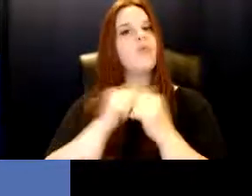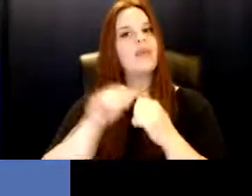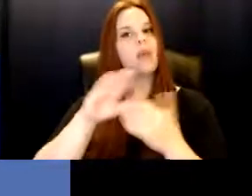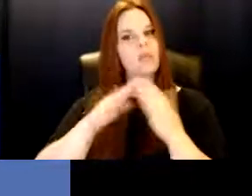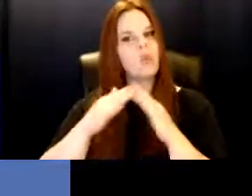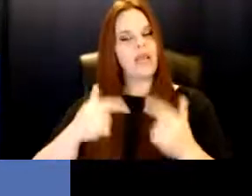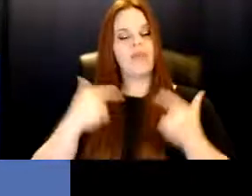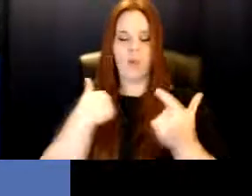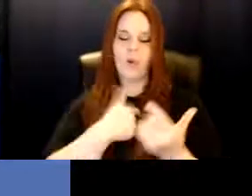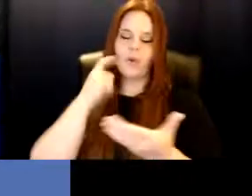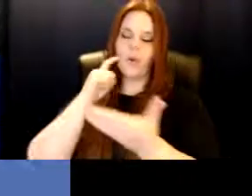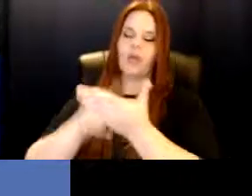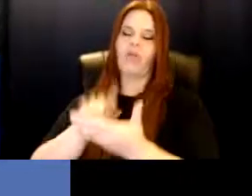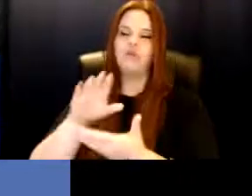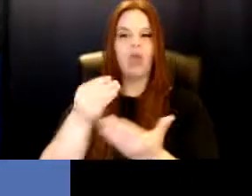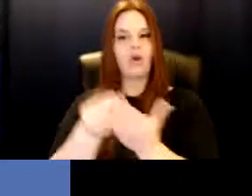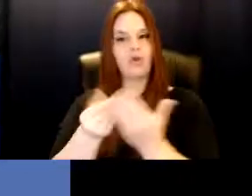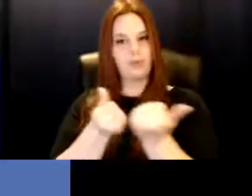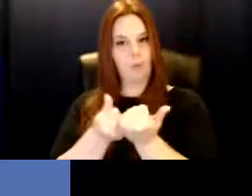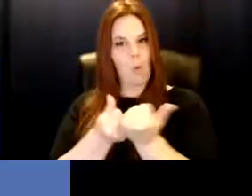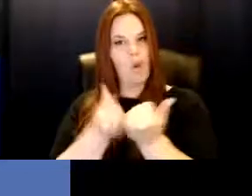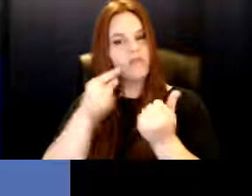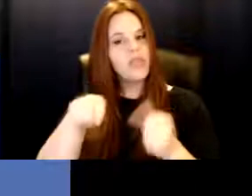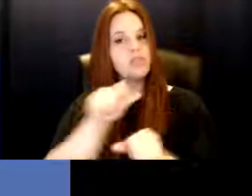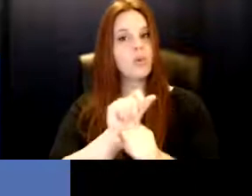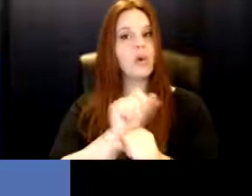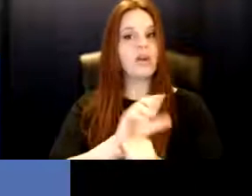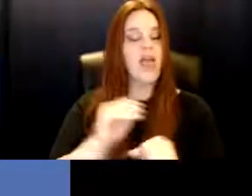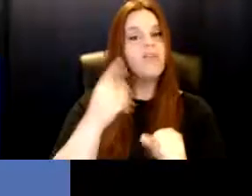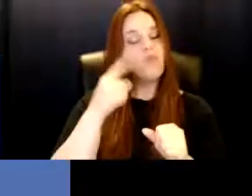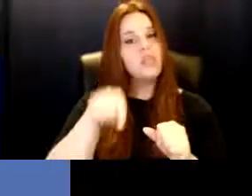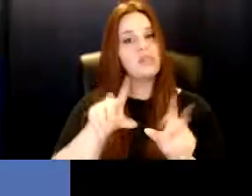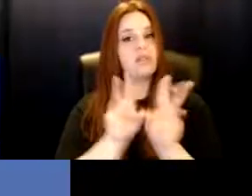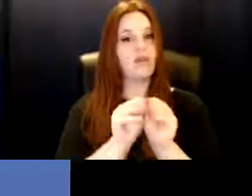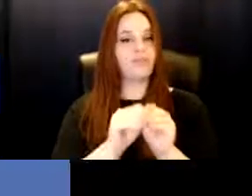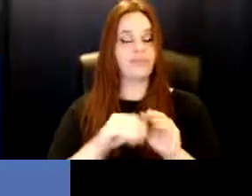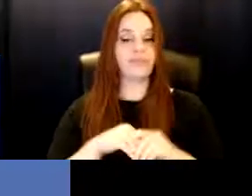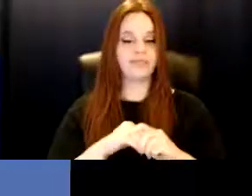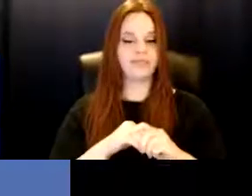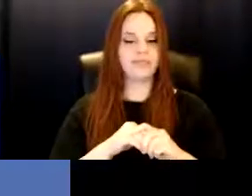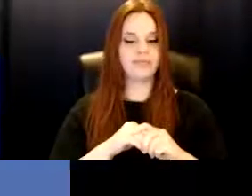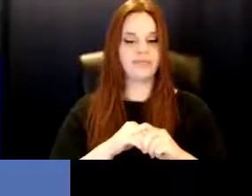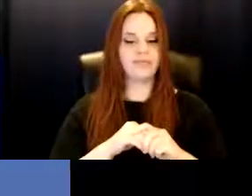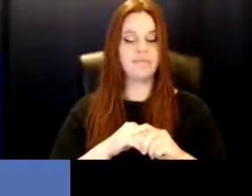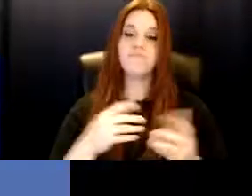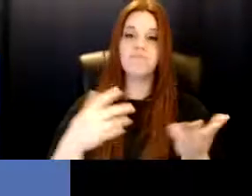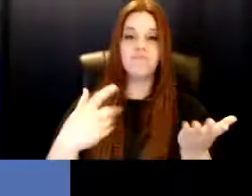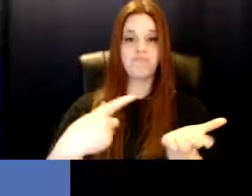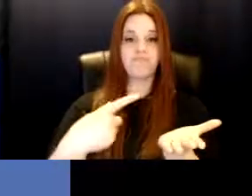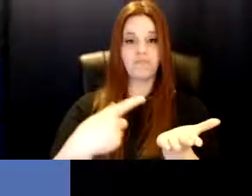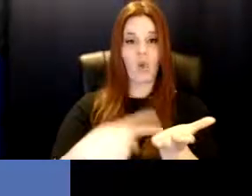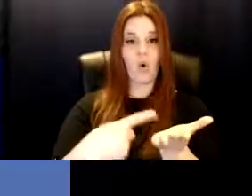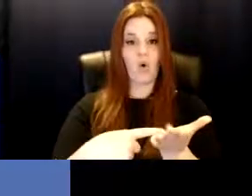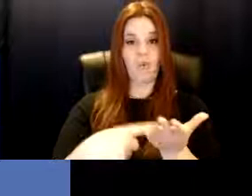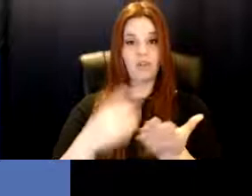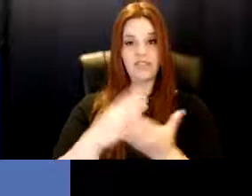acknowledge their support for our work and for this conference. Now let me go over some issues around